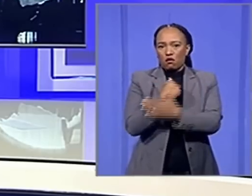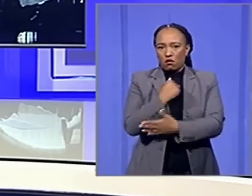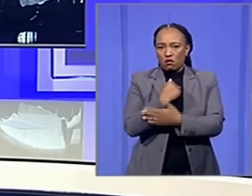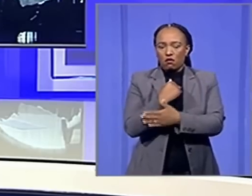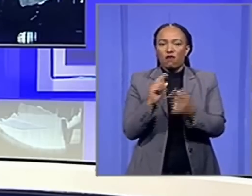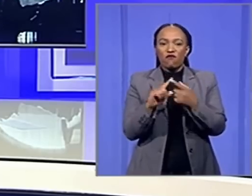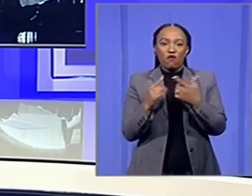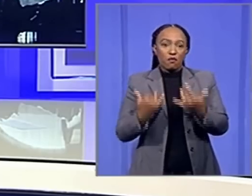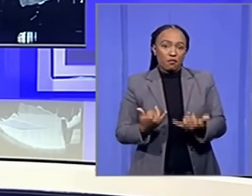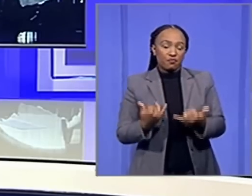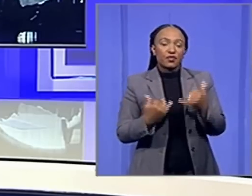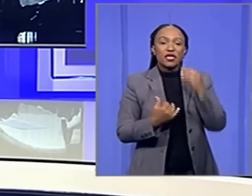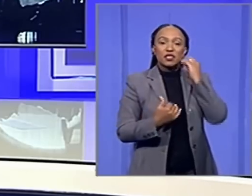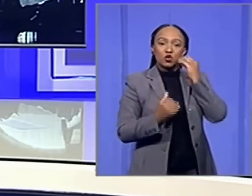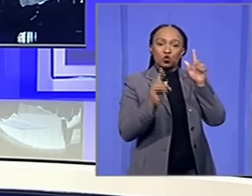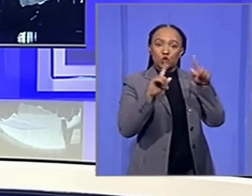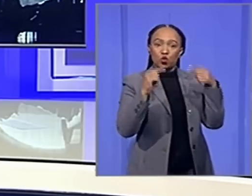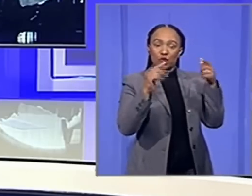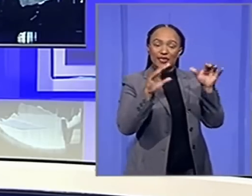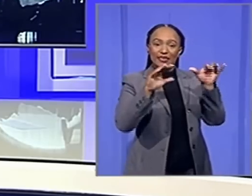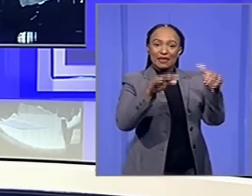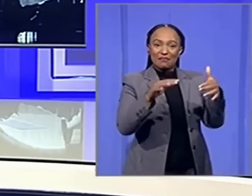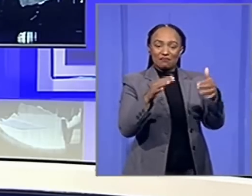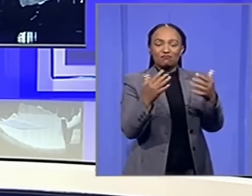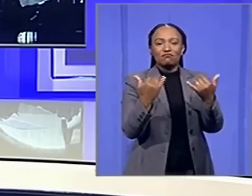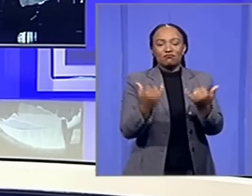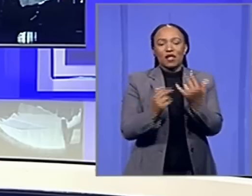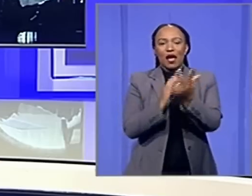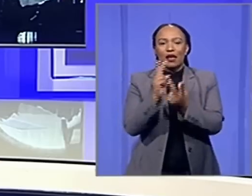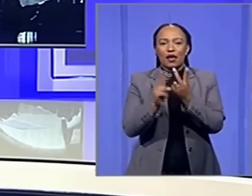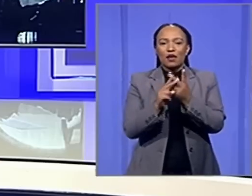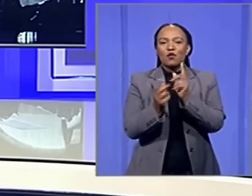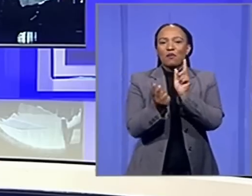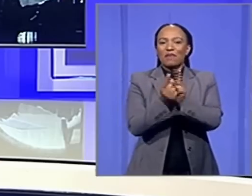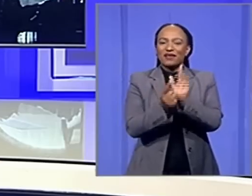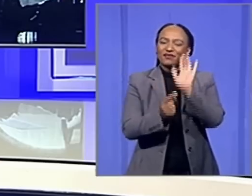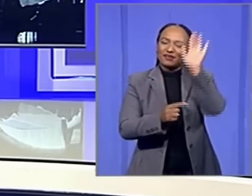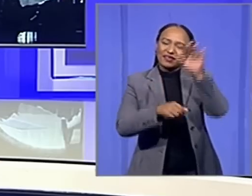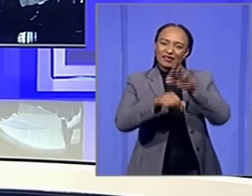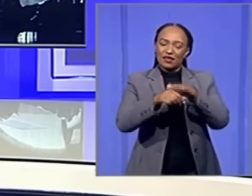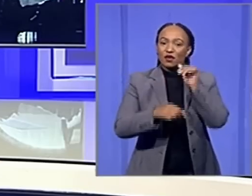tswa ho rona moifo wa ditaba tsa Sesotho Mmohi Rere ha re boelang ho kopaneng hape nakong